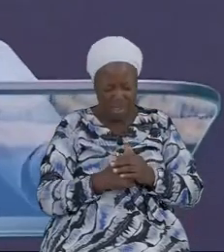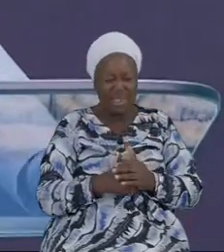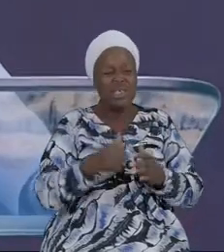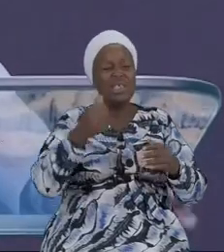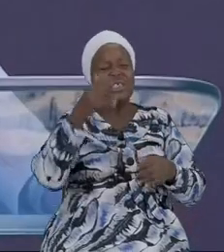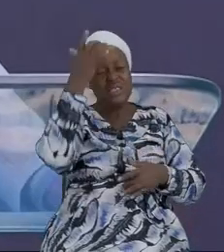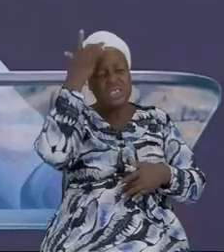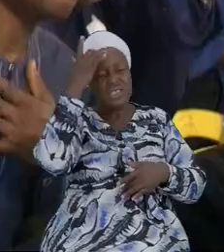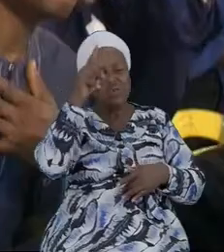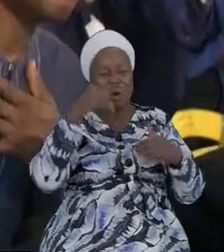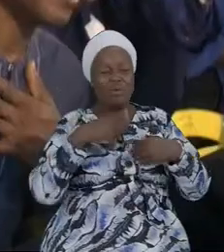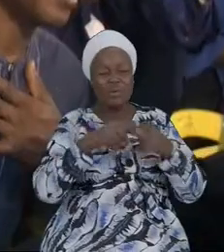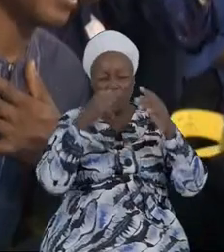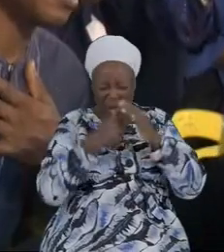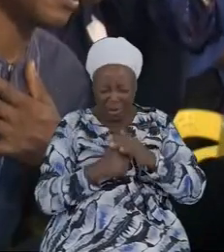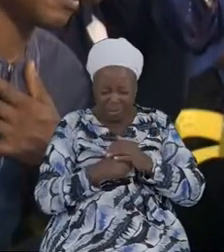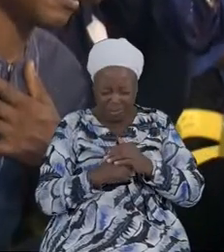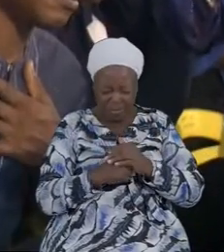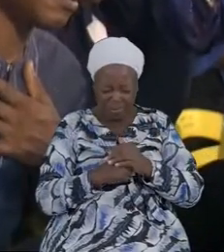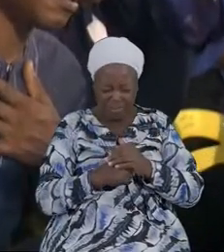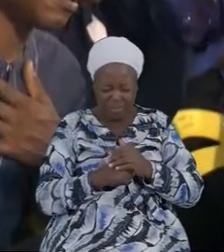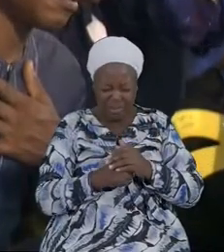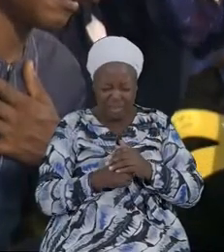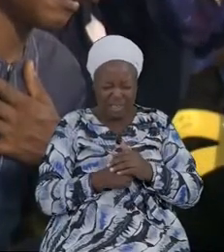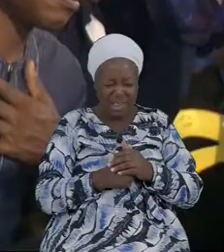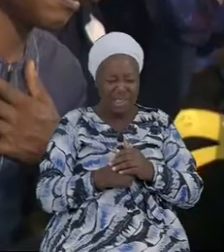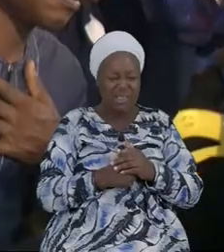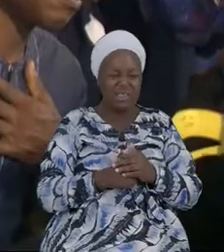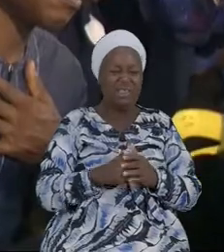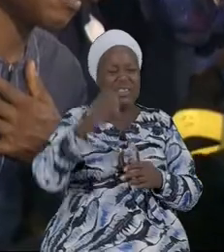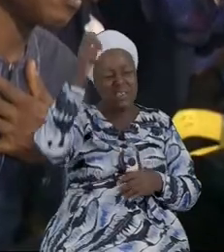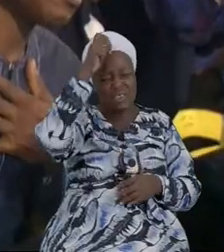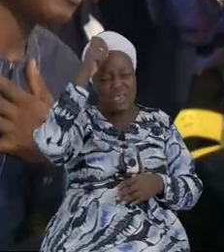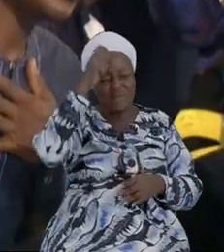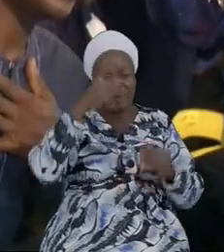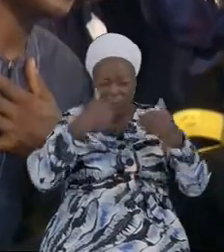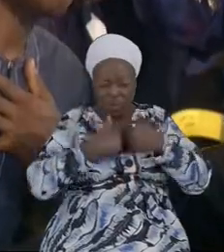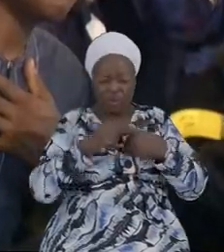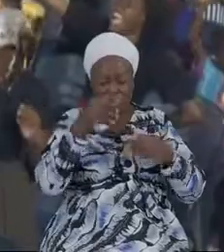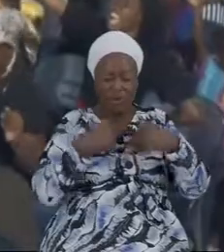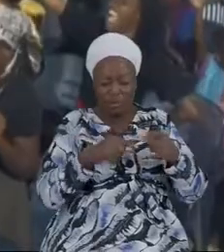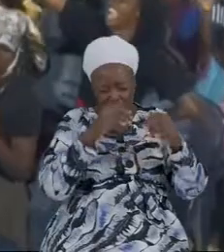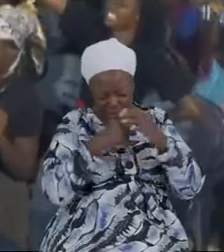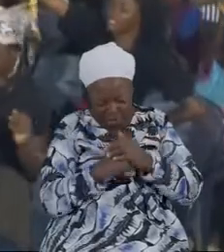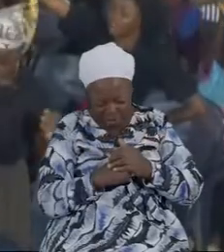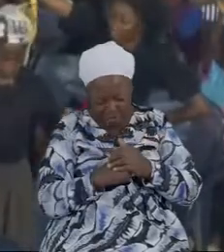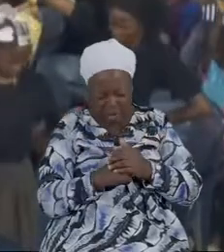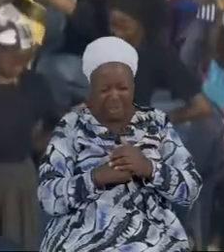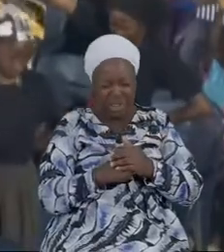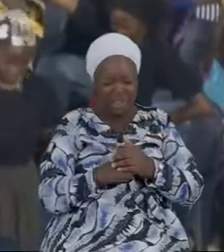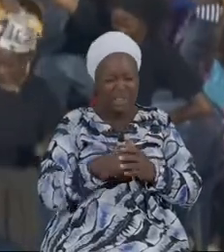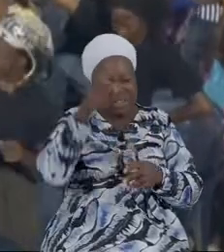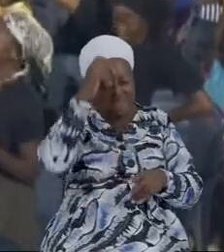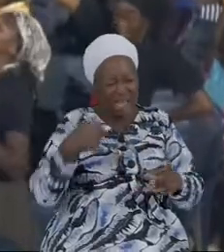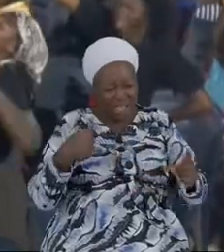Disease, you'll have to bow. Demonic possession, you'll have to bow. Satanic